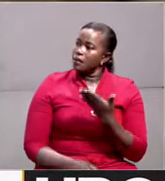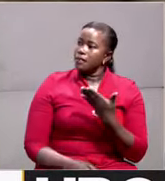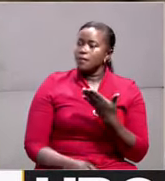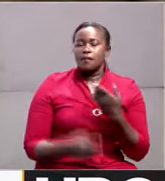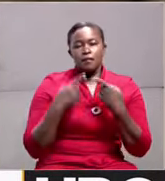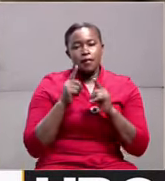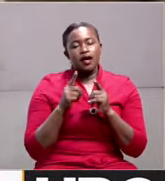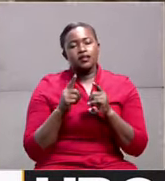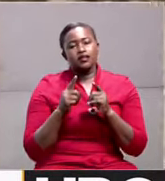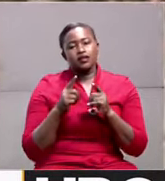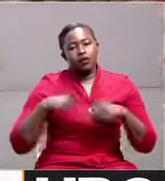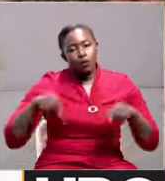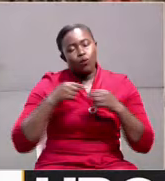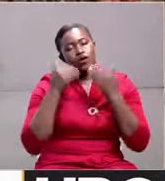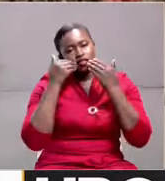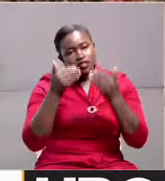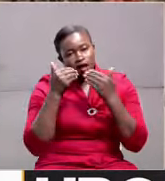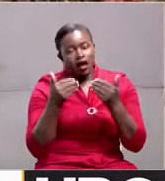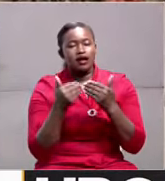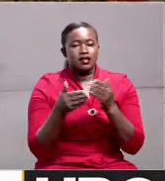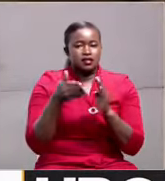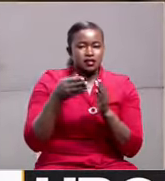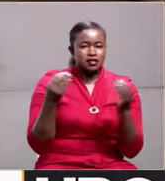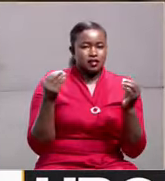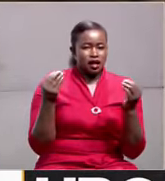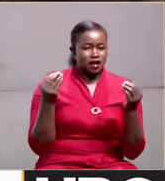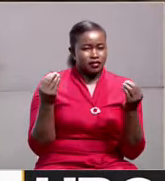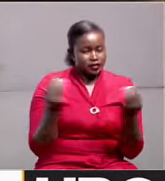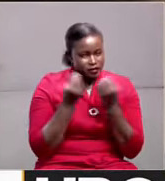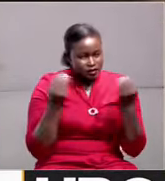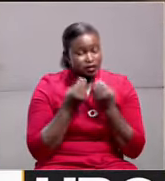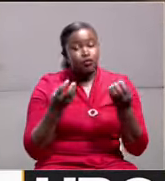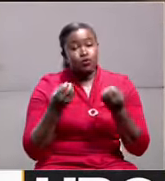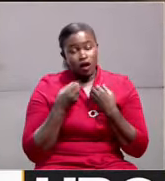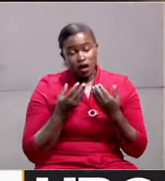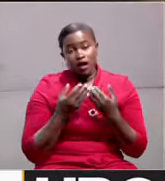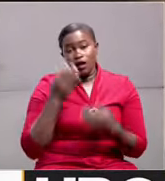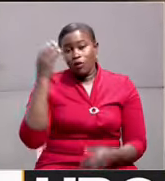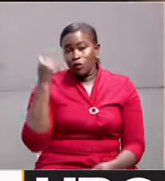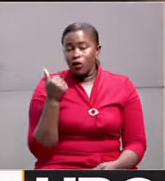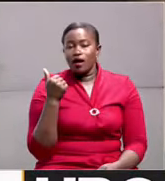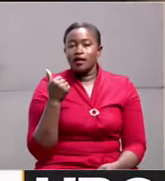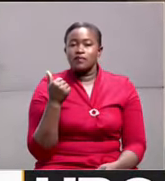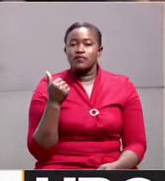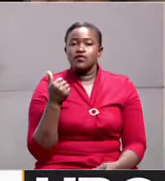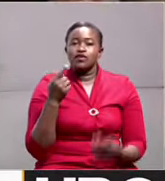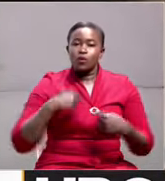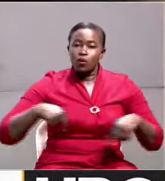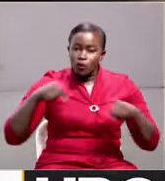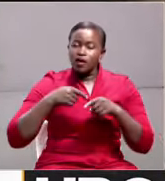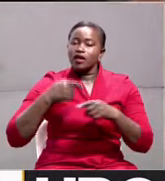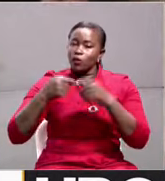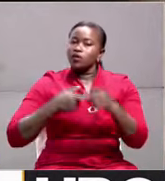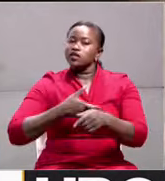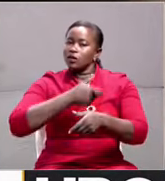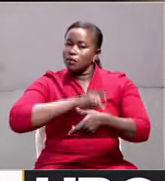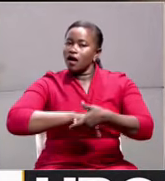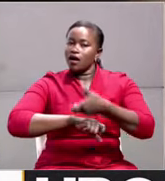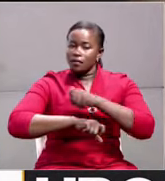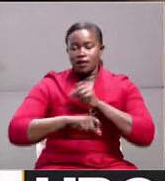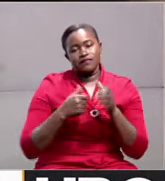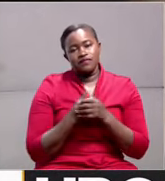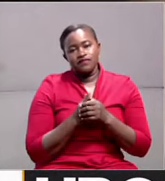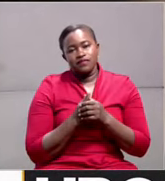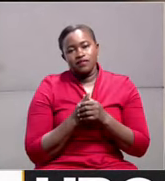ntibasimatsi mu rukundo rw'igihe bakutungire akuba amazimagari ngo tubitatere imana imenye manager ataku muhagira munonga